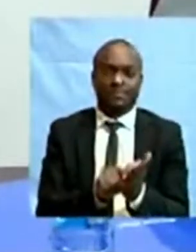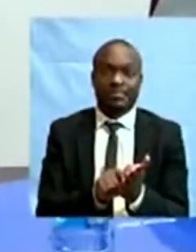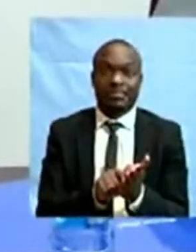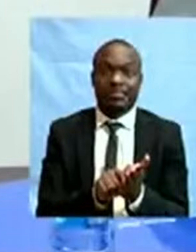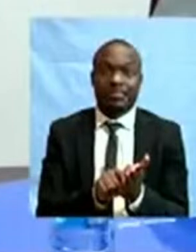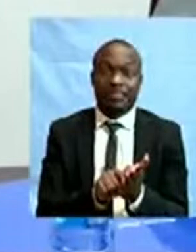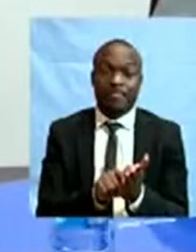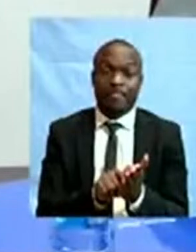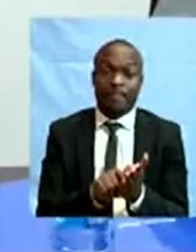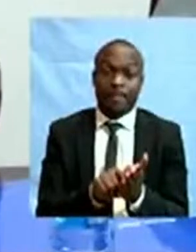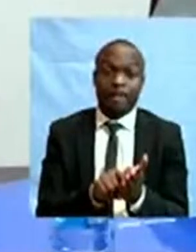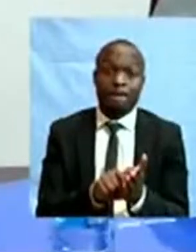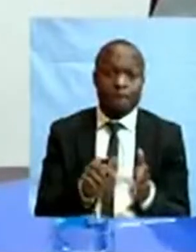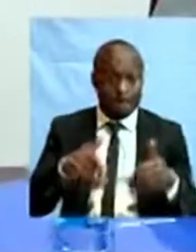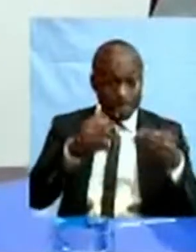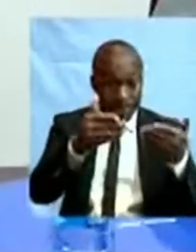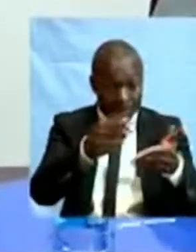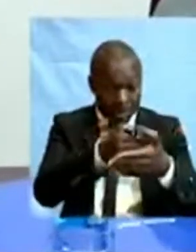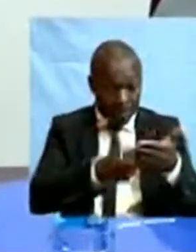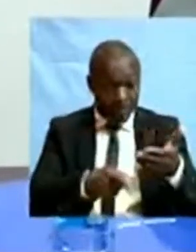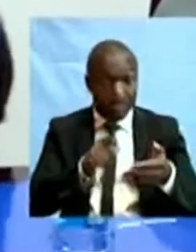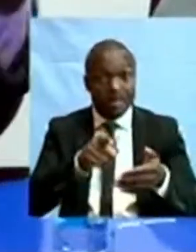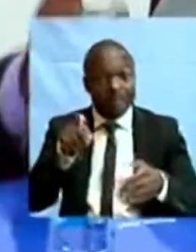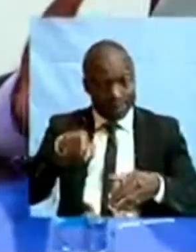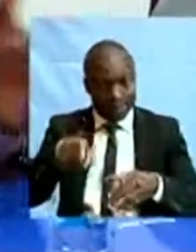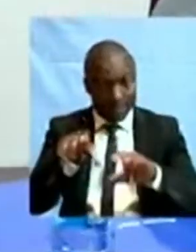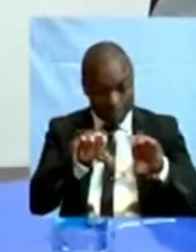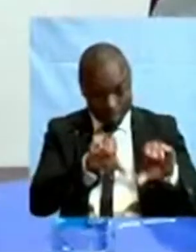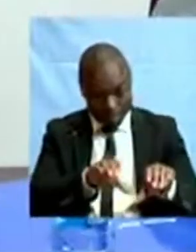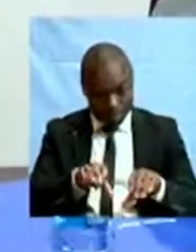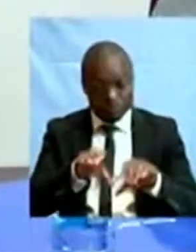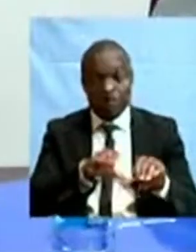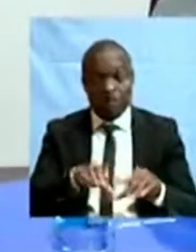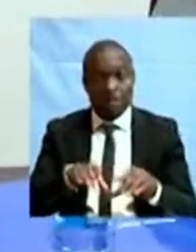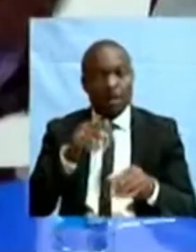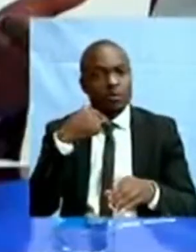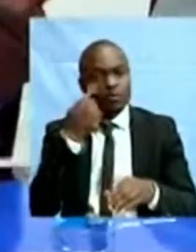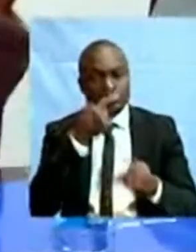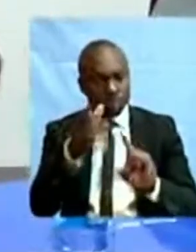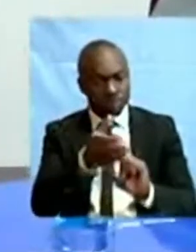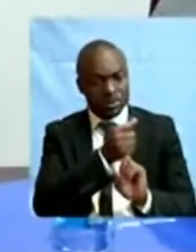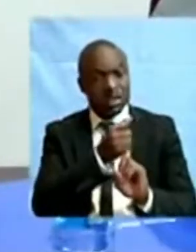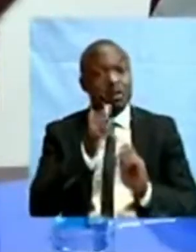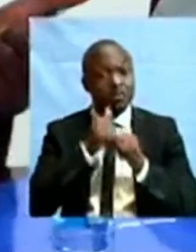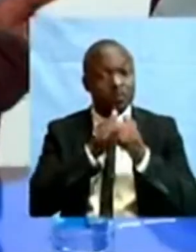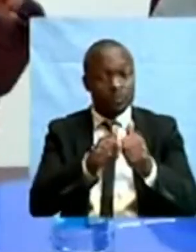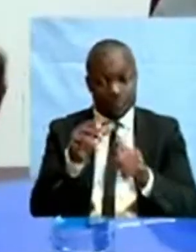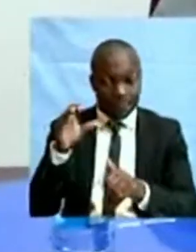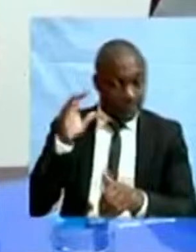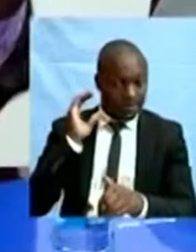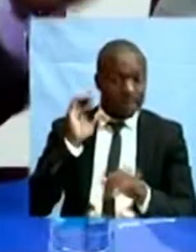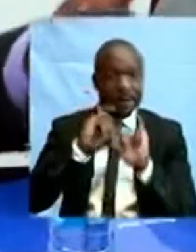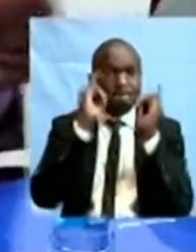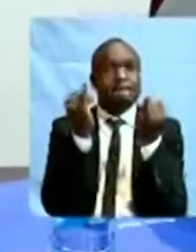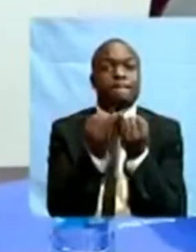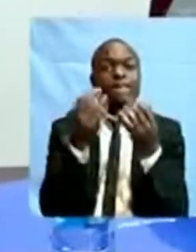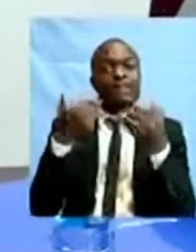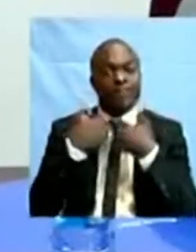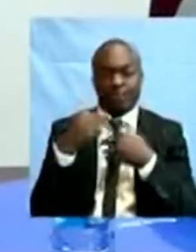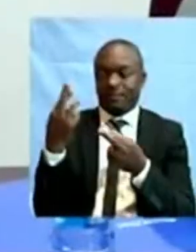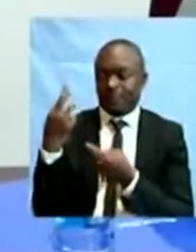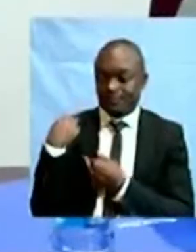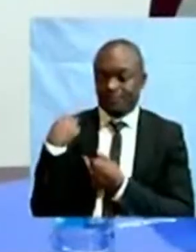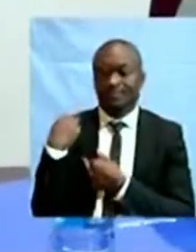applaud them for what they are supposed to do. Whether or not we achieve that depends on the capacity of the institution that have that